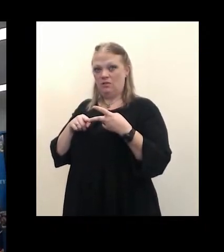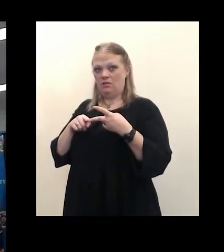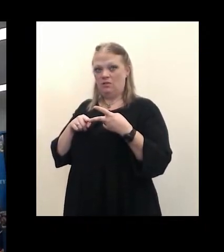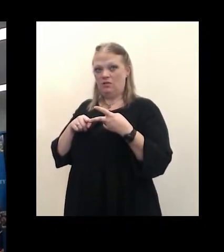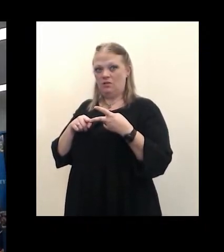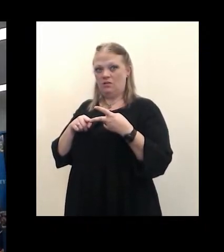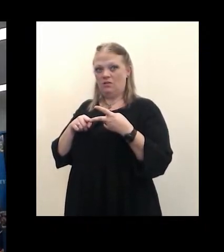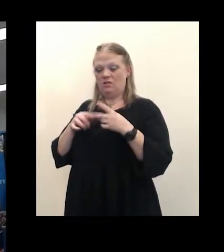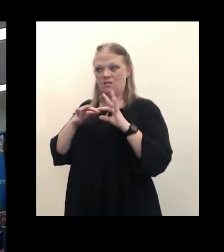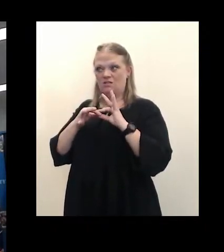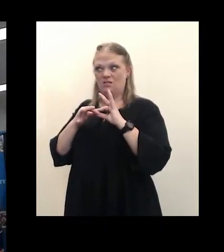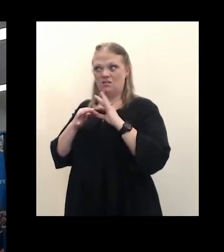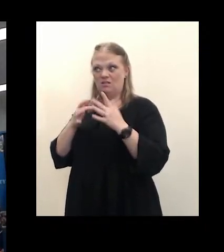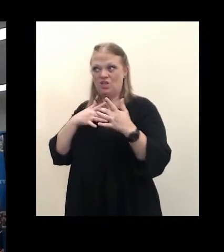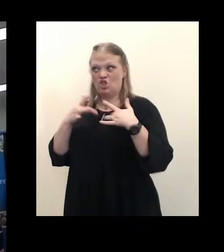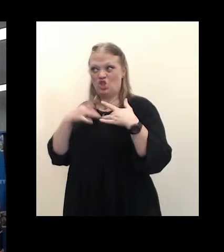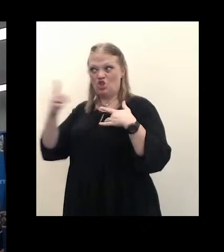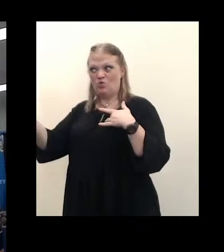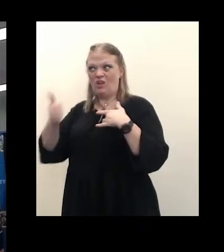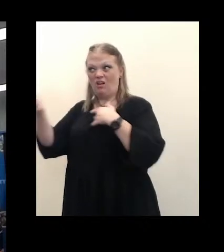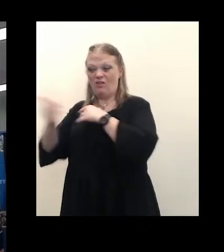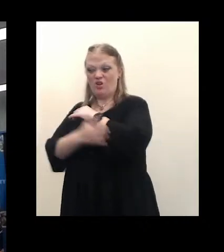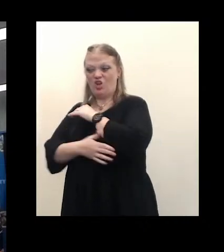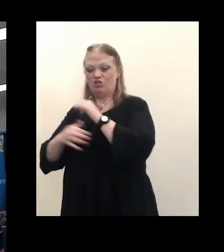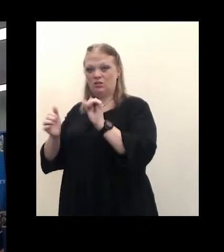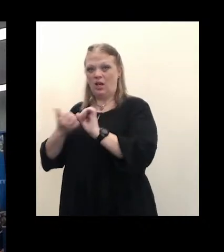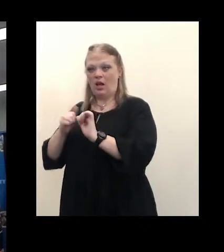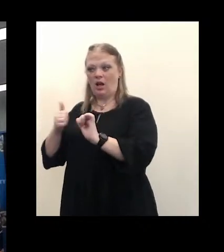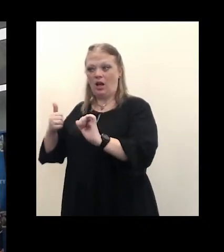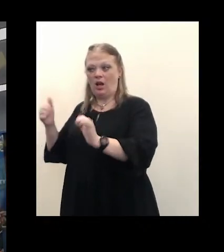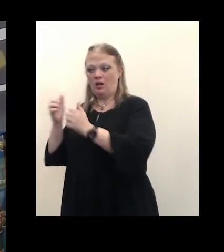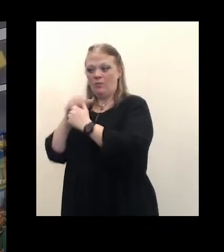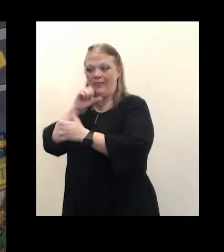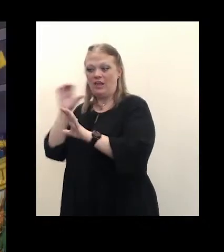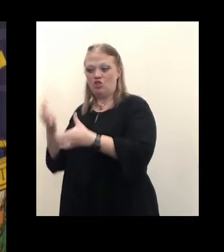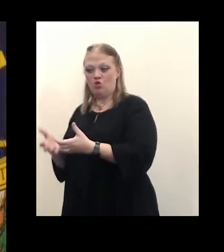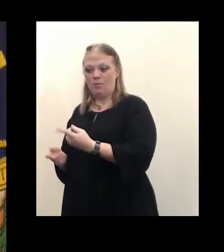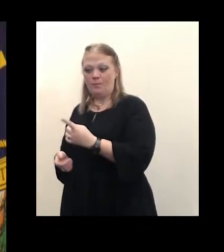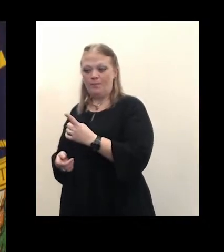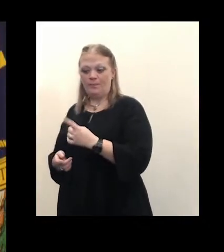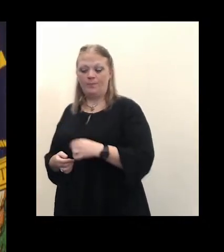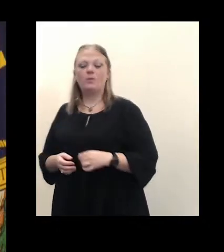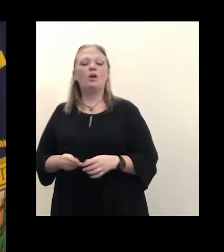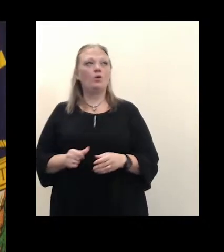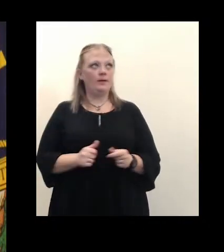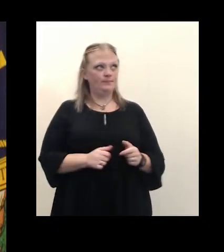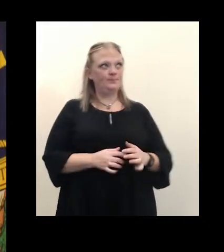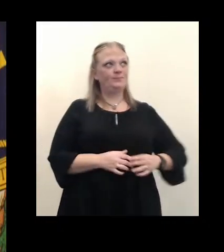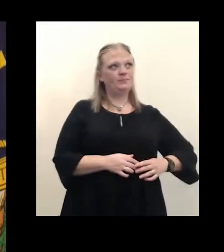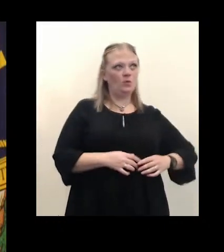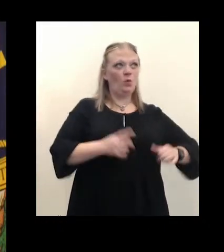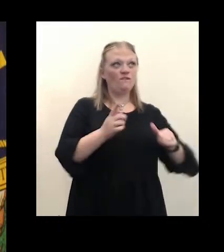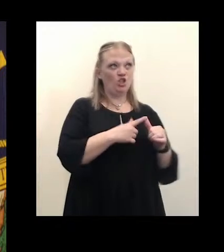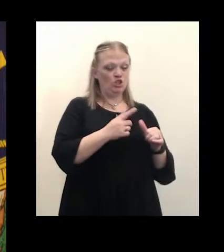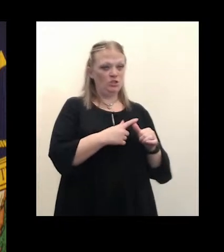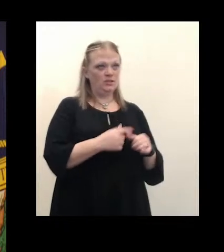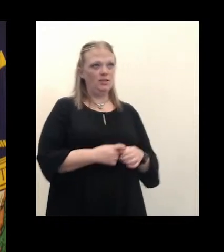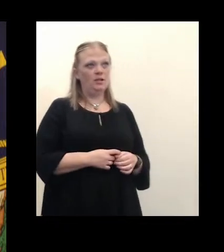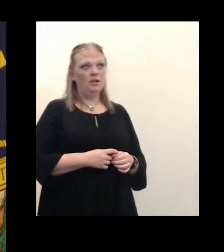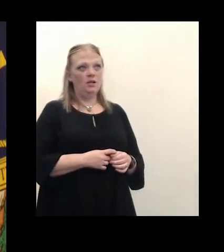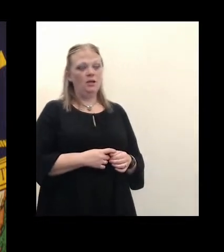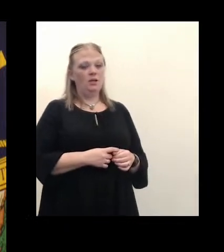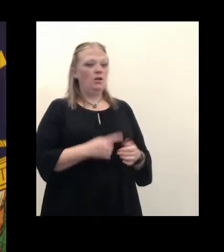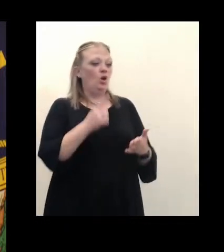you at all that other countries are kind of lagging behind with this age group? So the first question is, what should I say